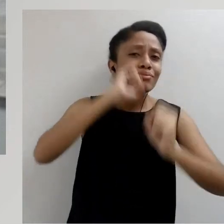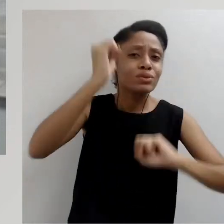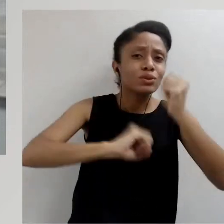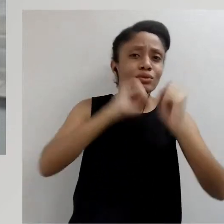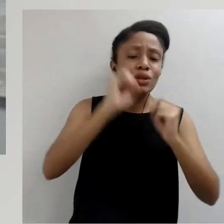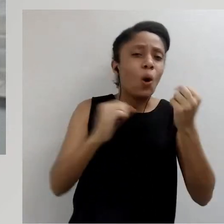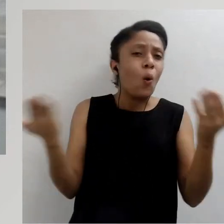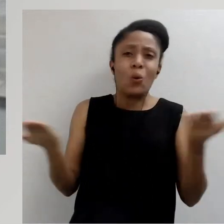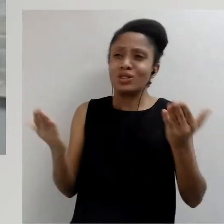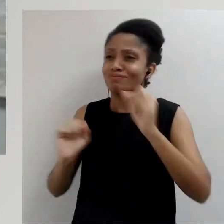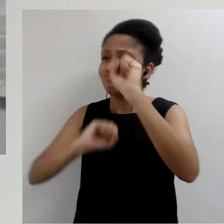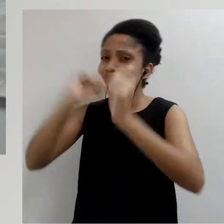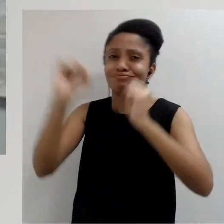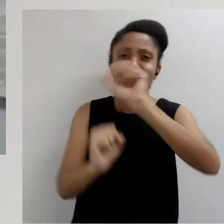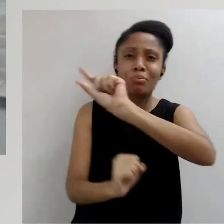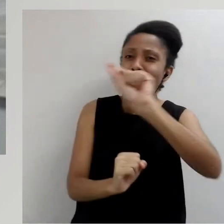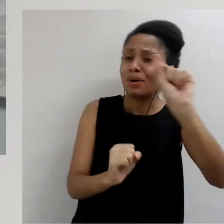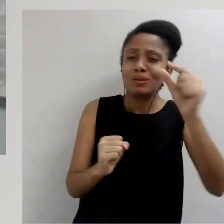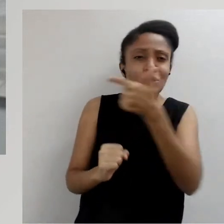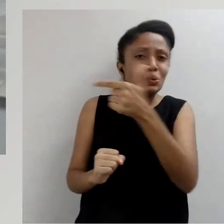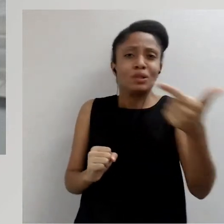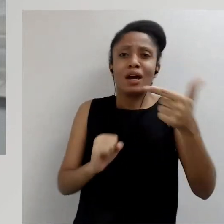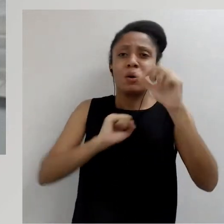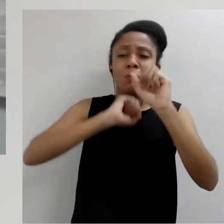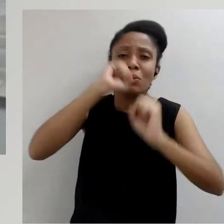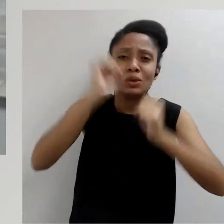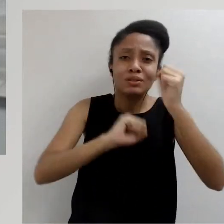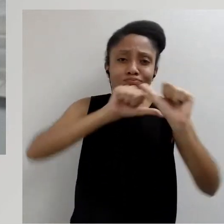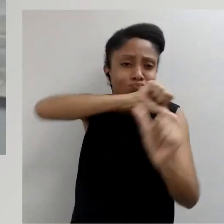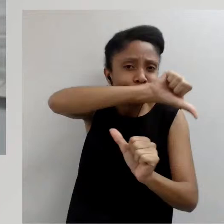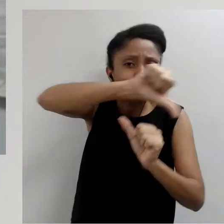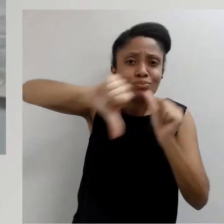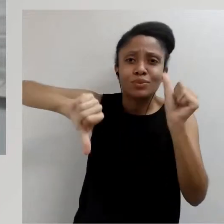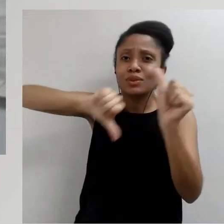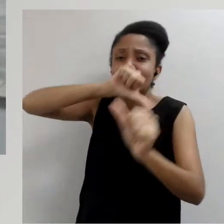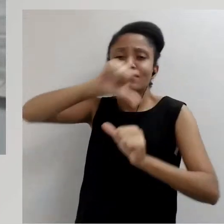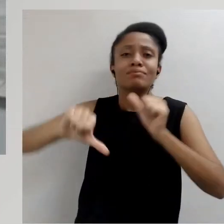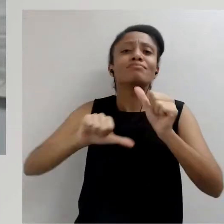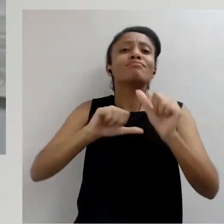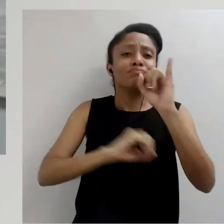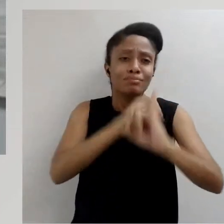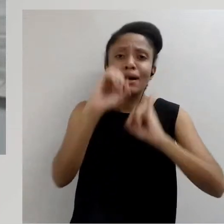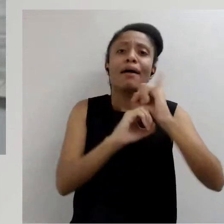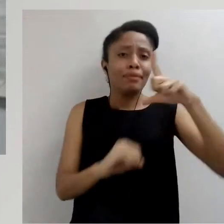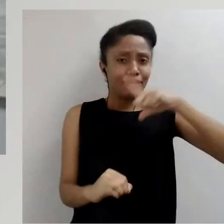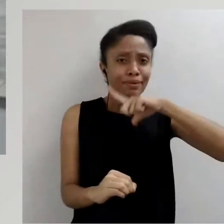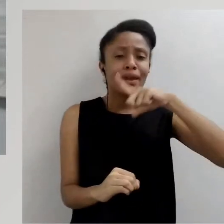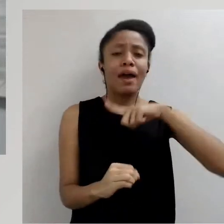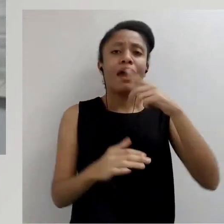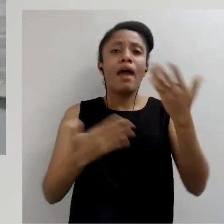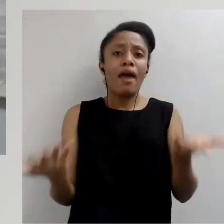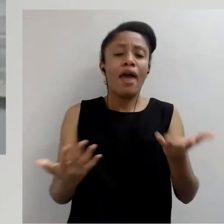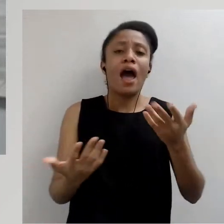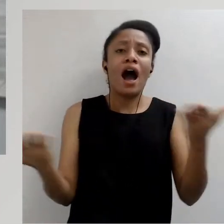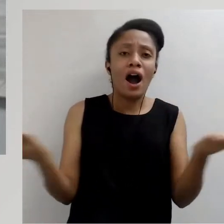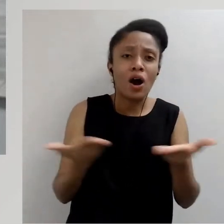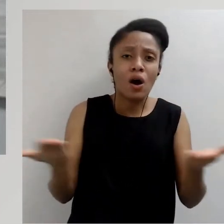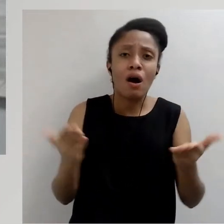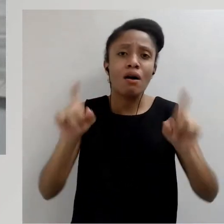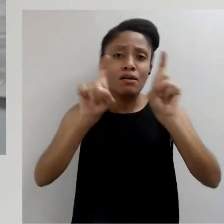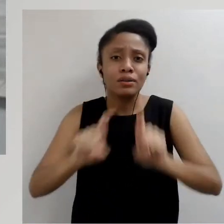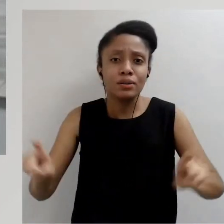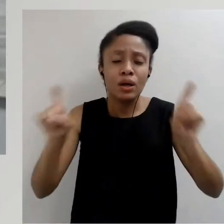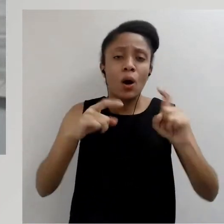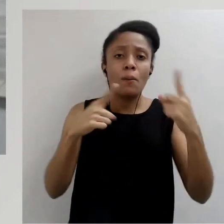mean, for every industry today. We all have, if we don't have any level of digital